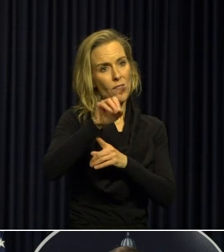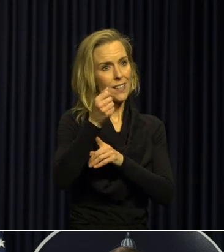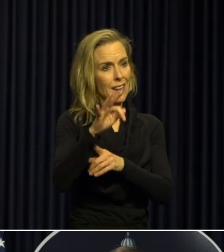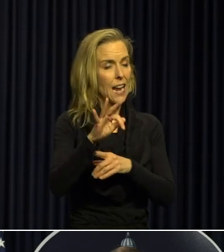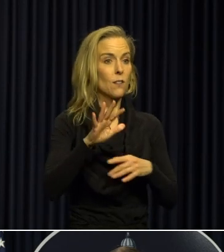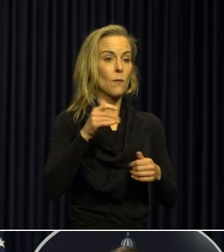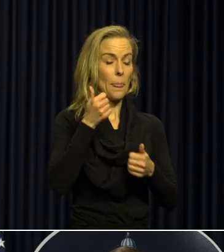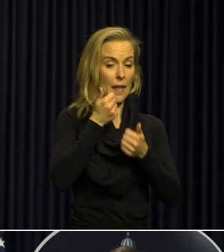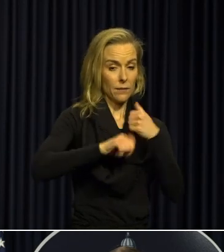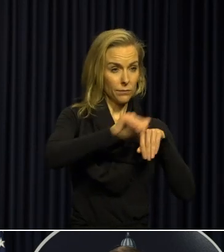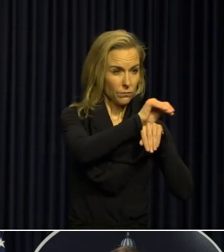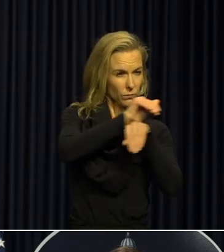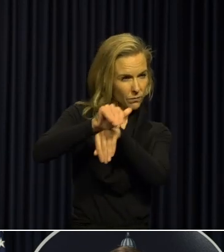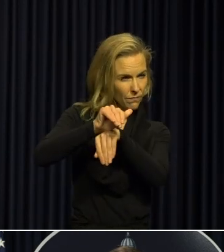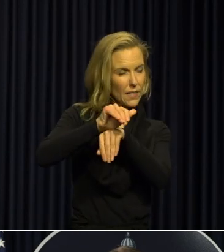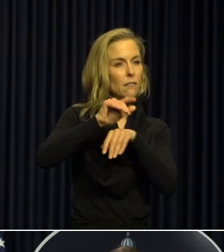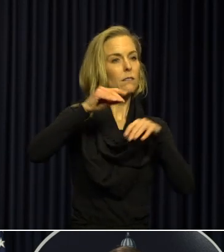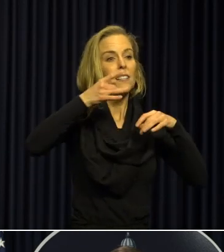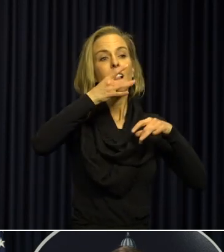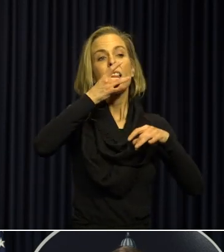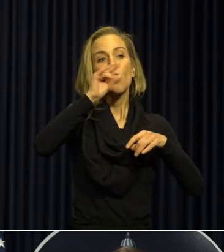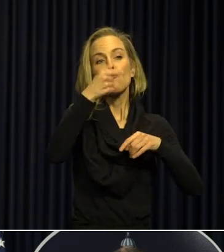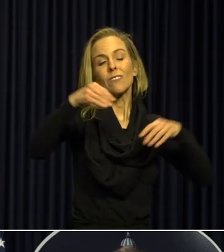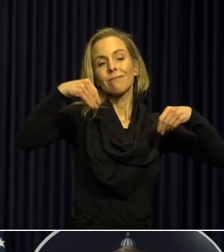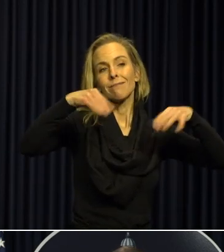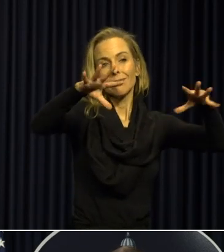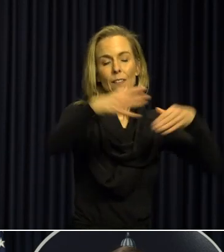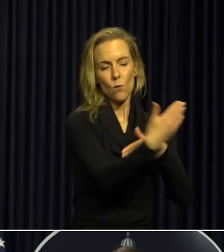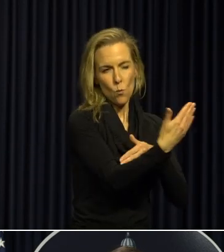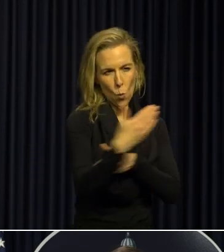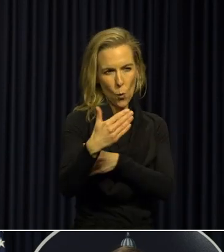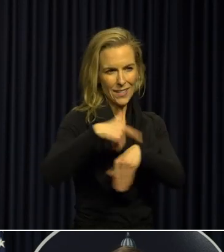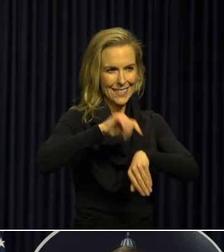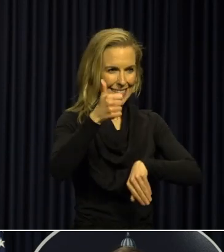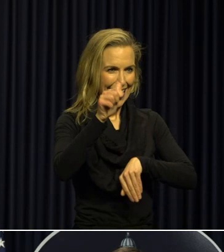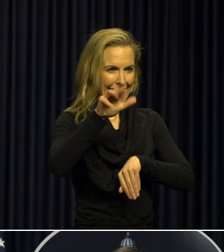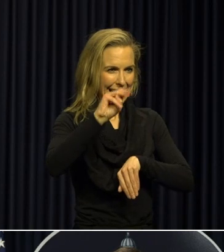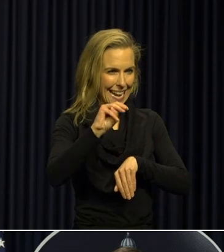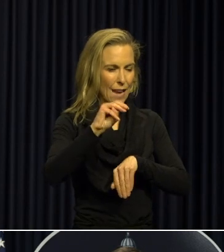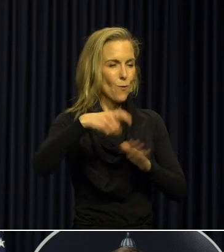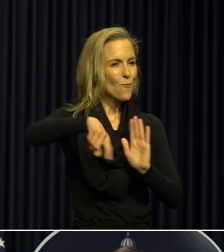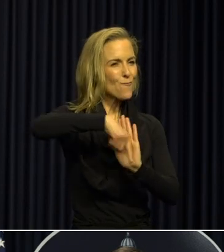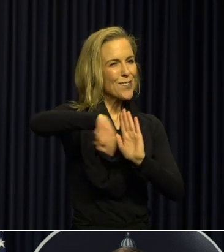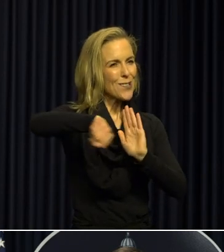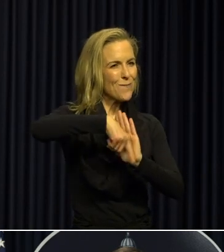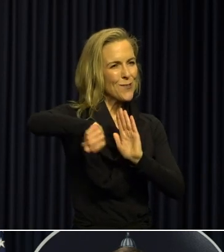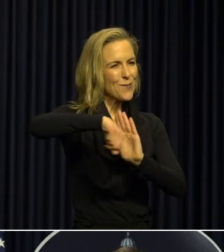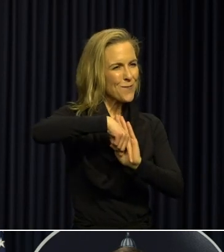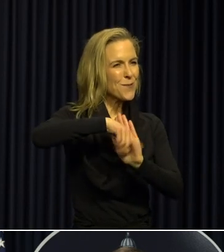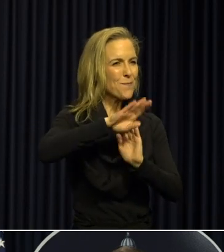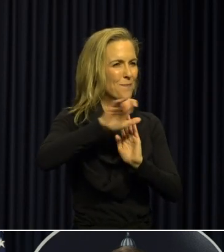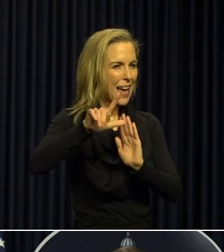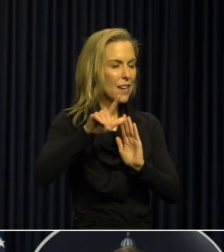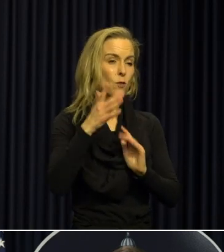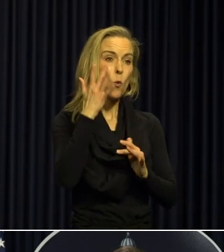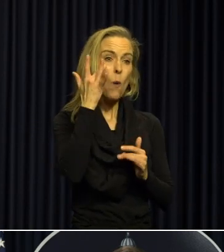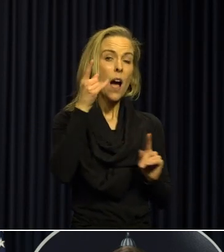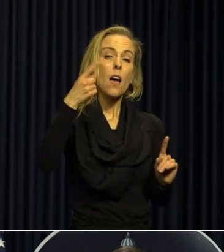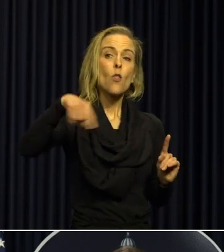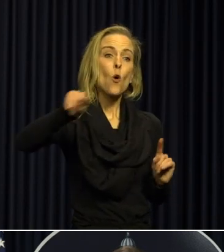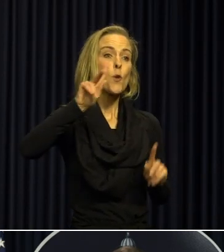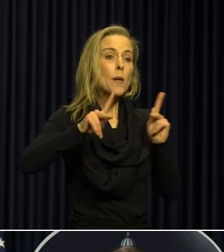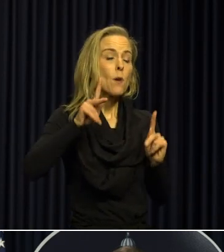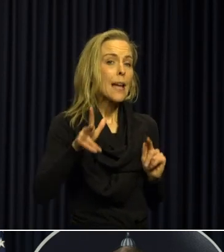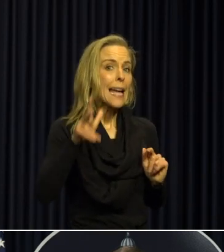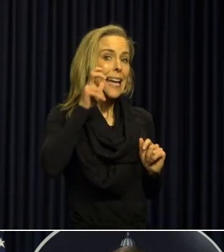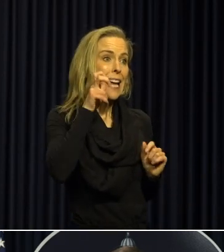ring our bells at 10 a.m. so that people know that they are not alone. And even though in their grief they might not